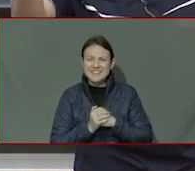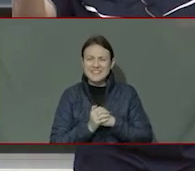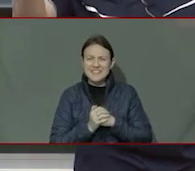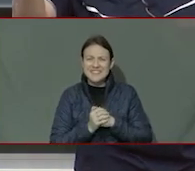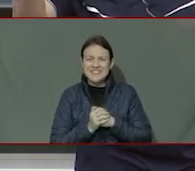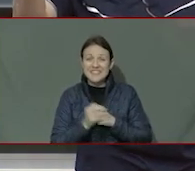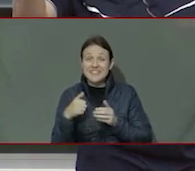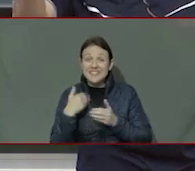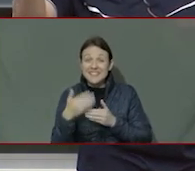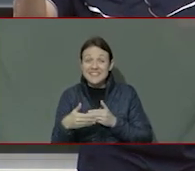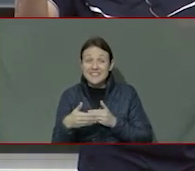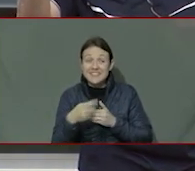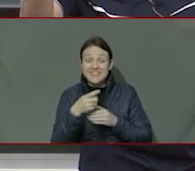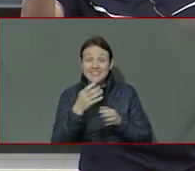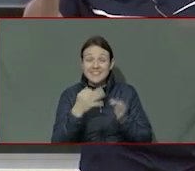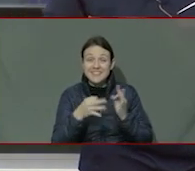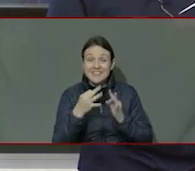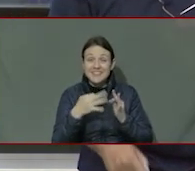follow?